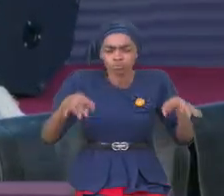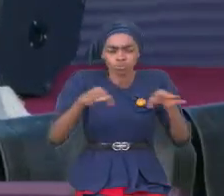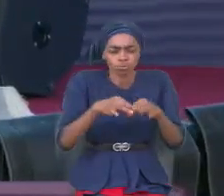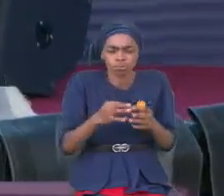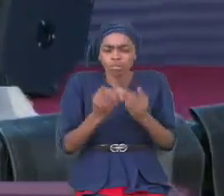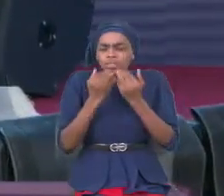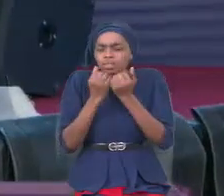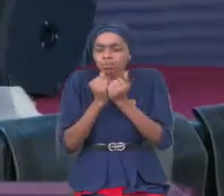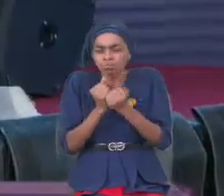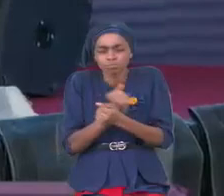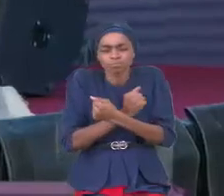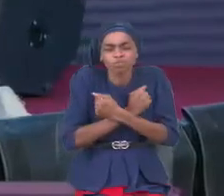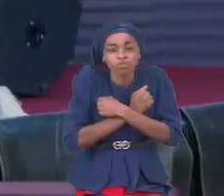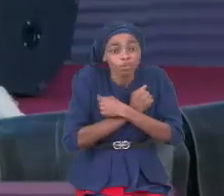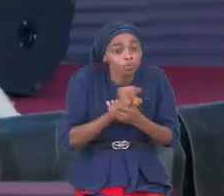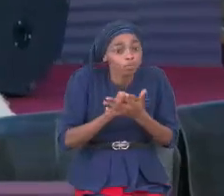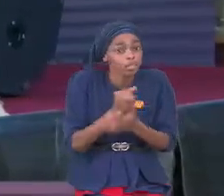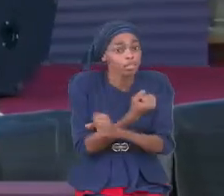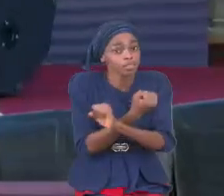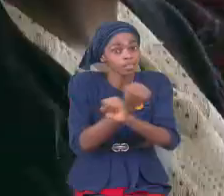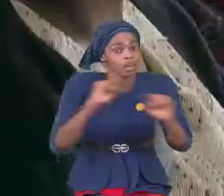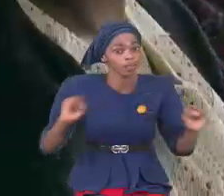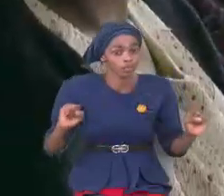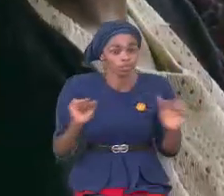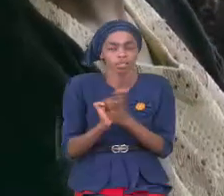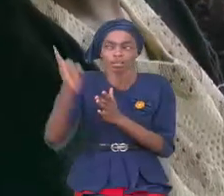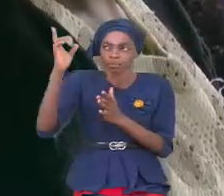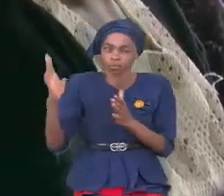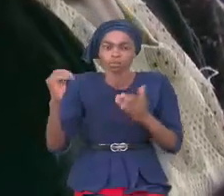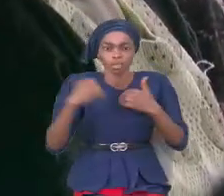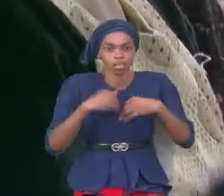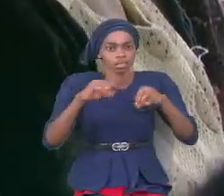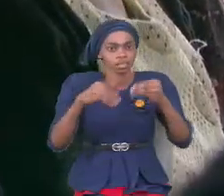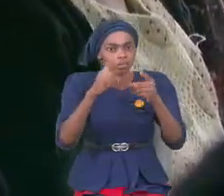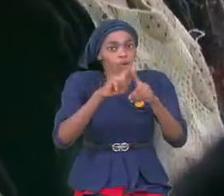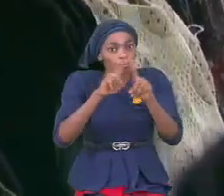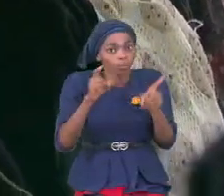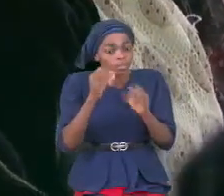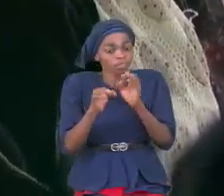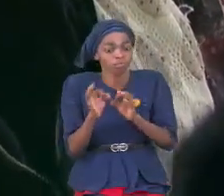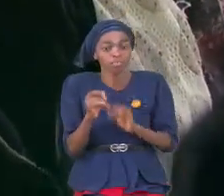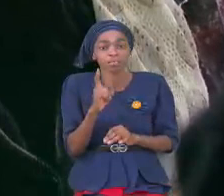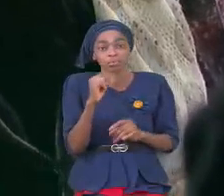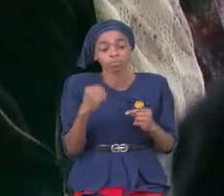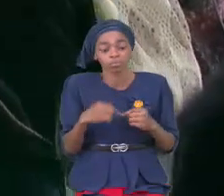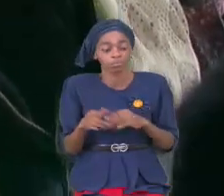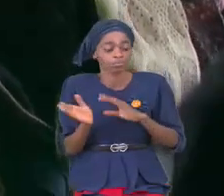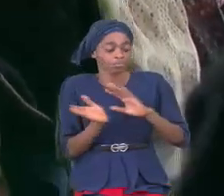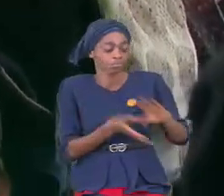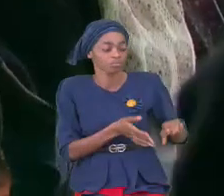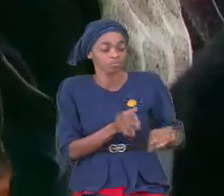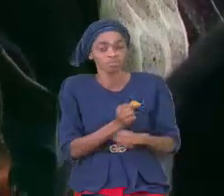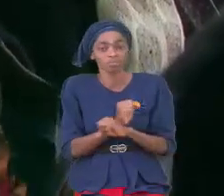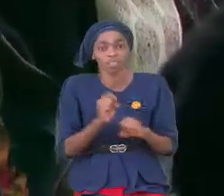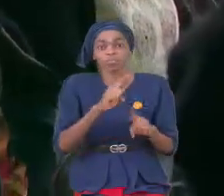great salvation. But if you do the opposite, you've got the salvation, but you don't even remember that you need to